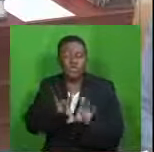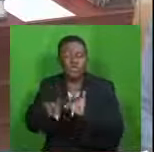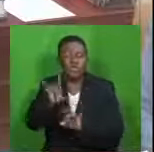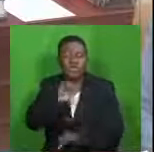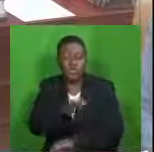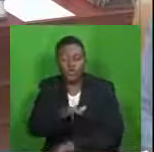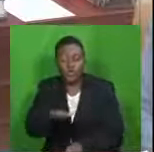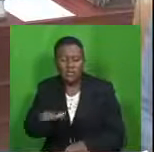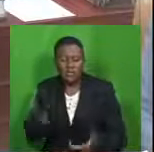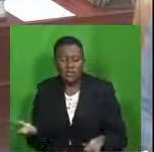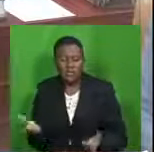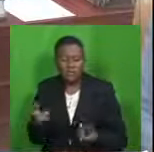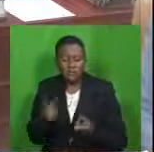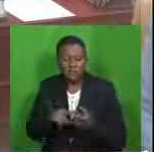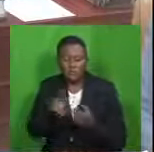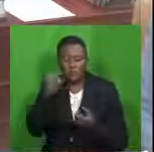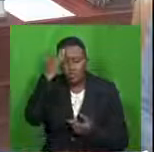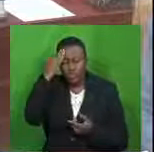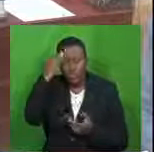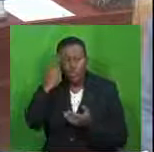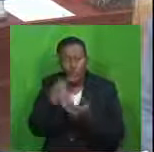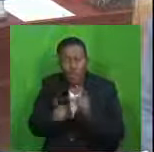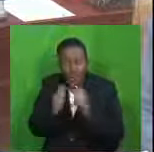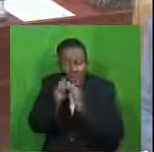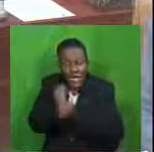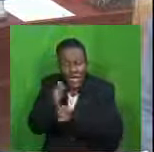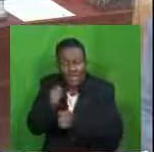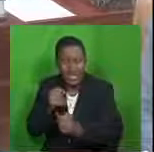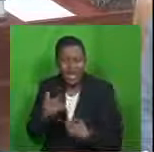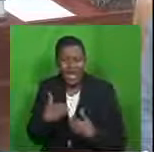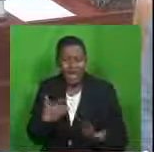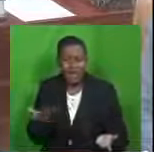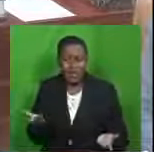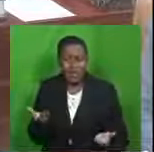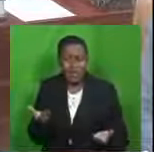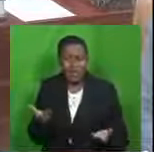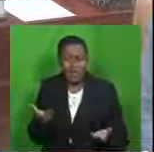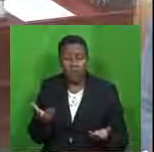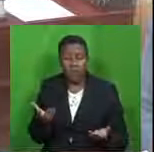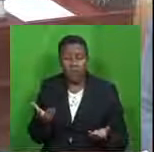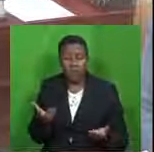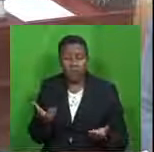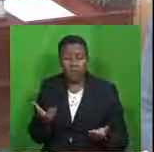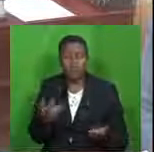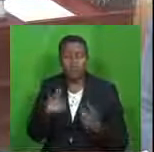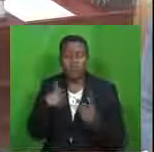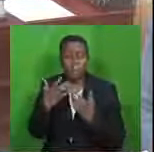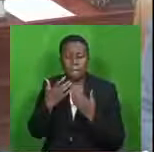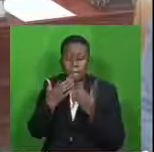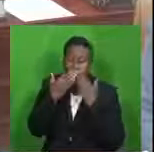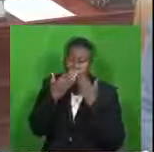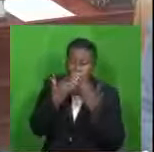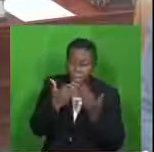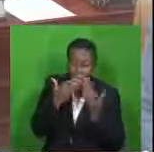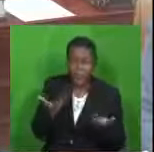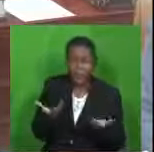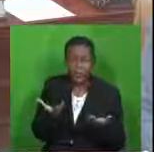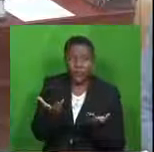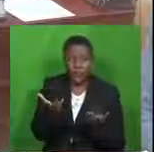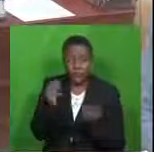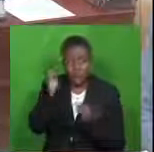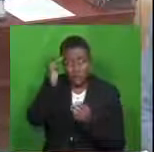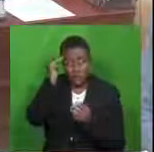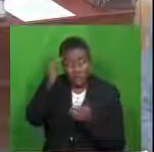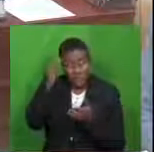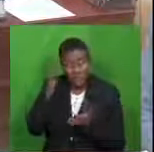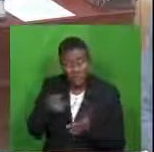competitive football to know our talents at that level. So, Mr. Speaker, once again, let me thank the Honorable Minister and